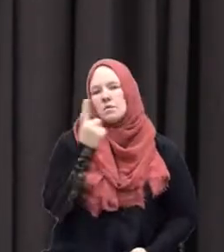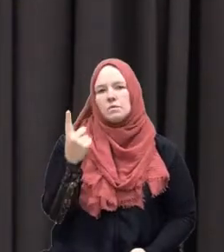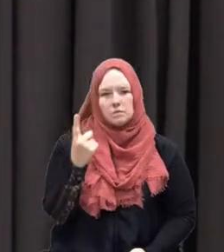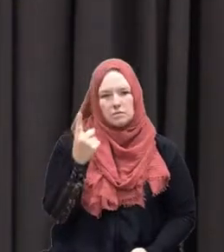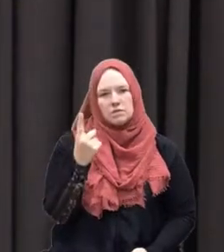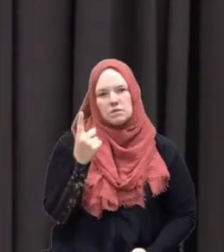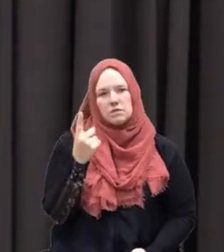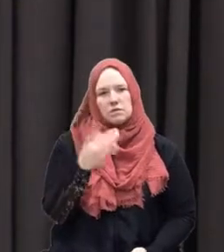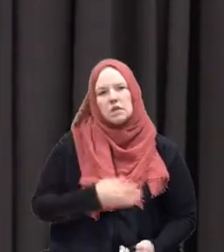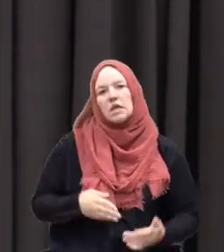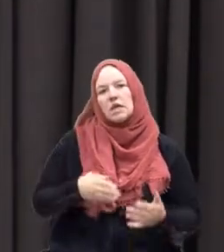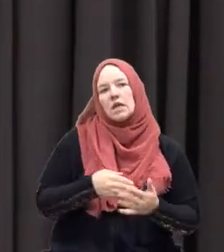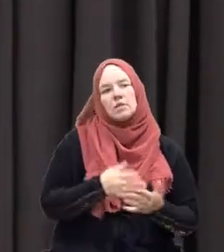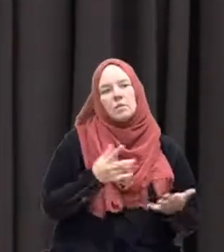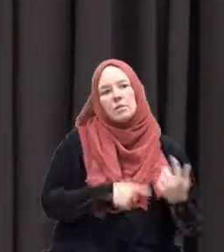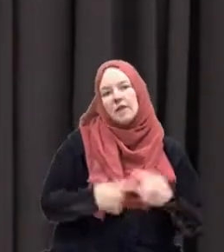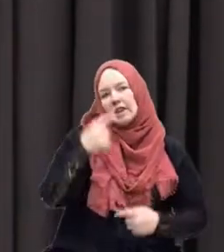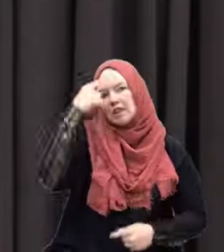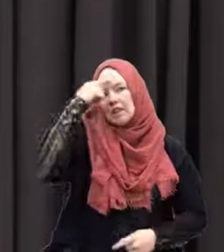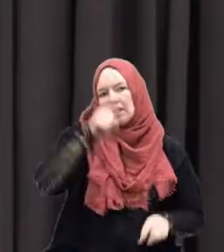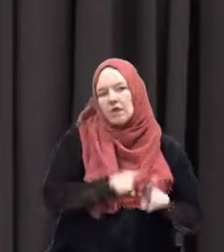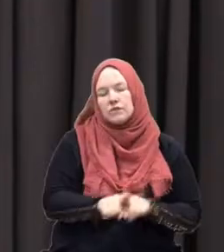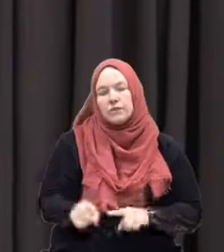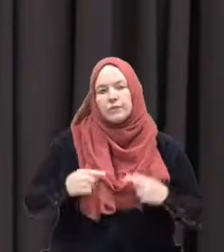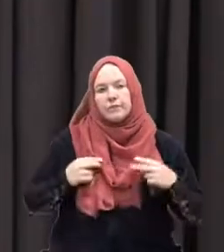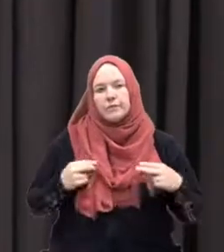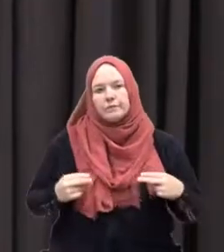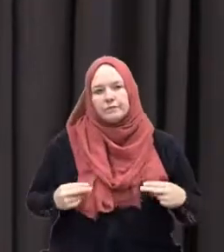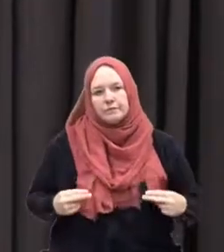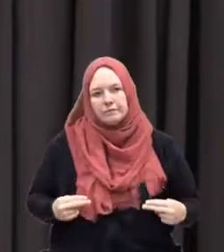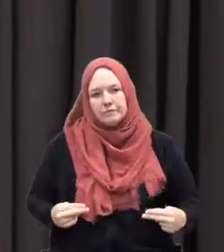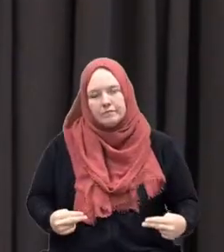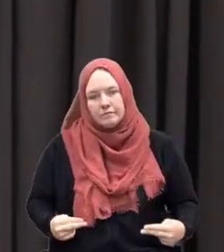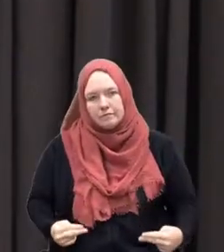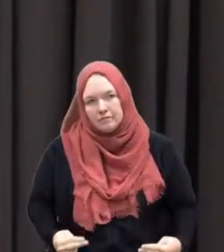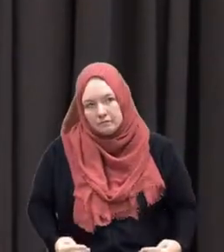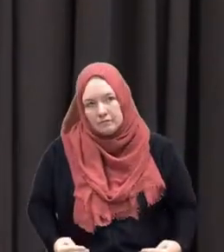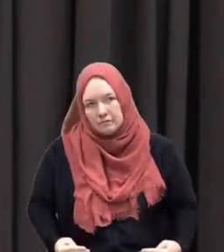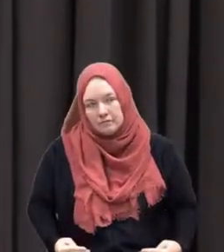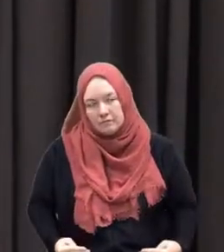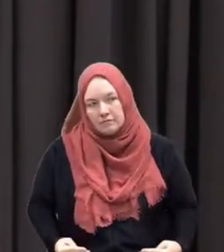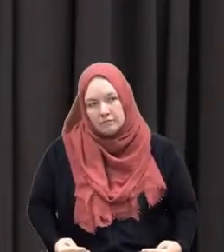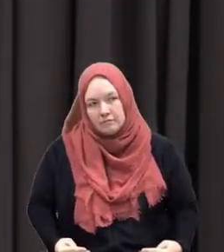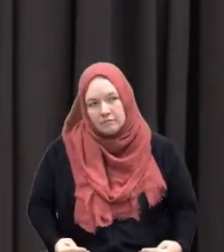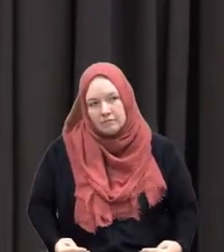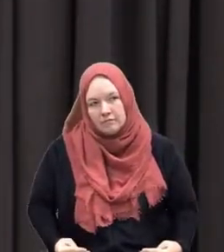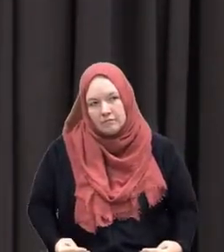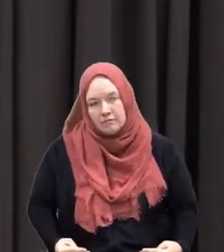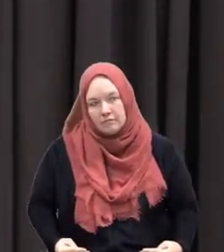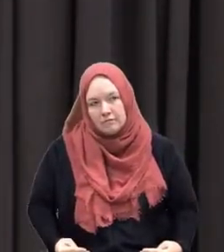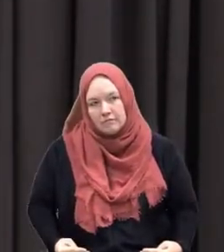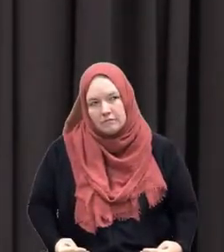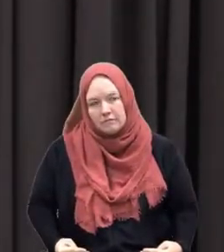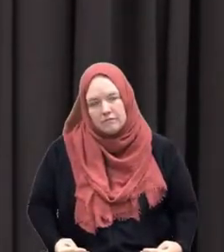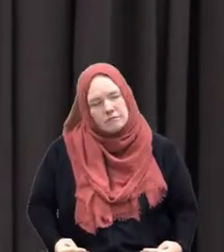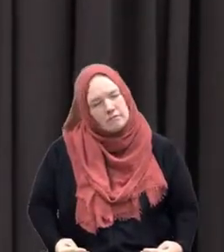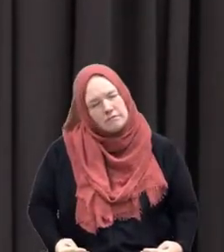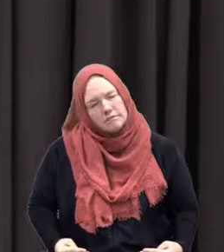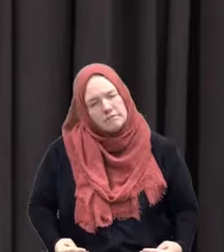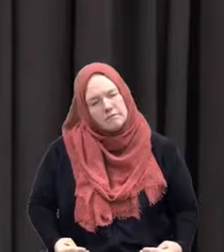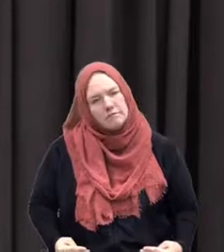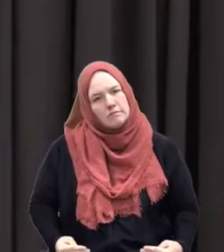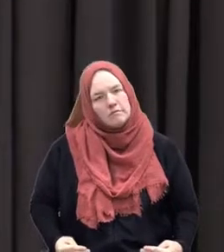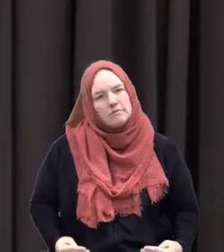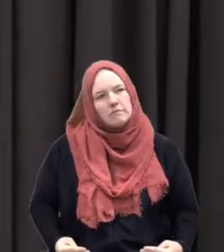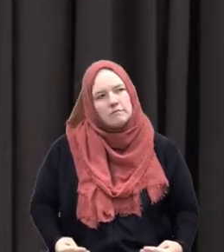it's always against what we think as humans that things go in the right